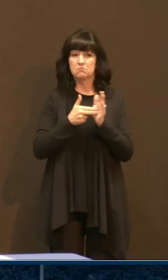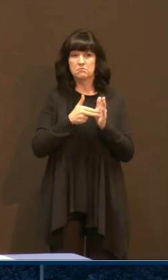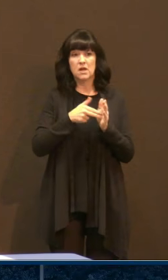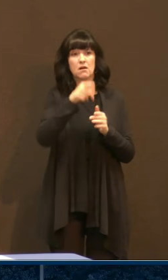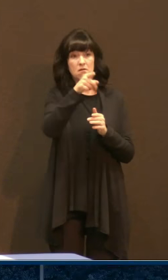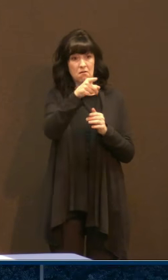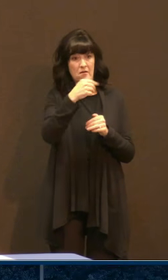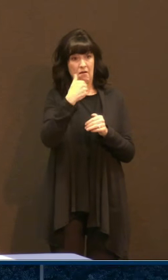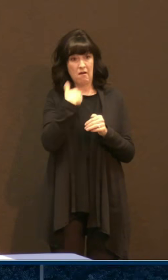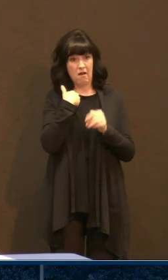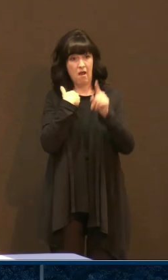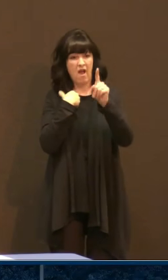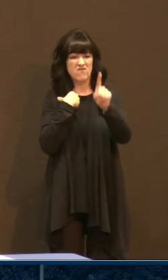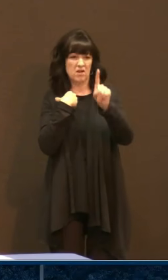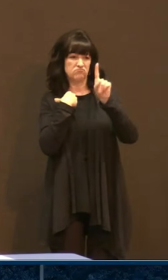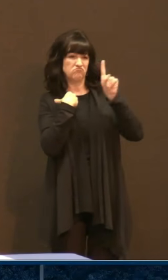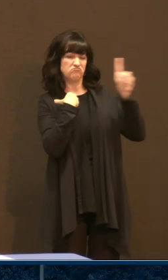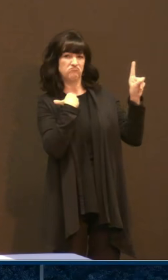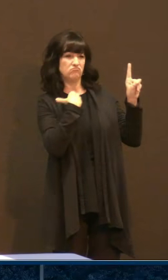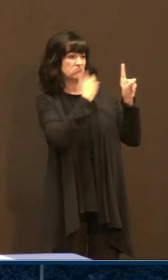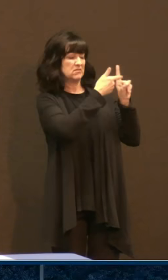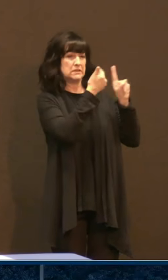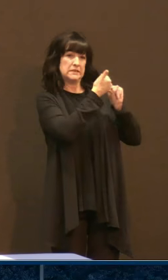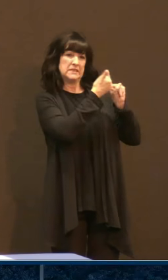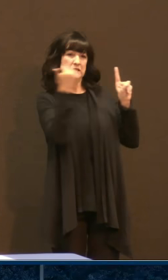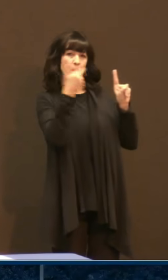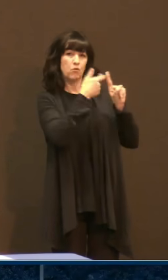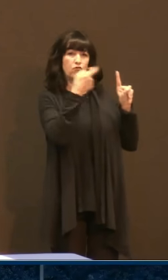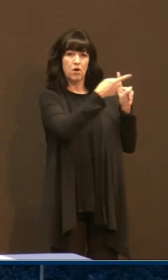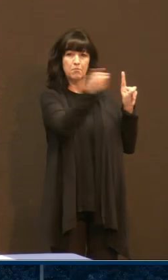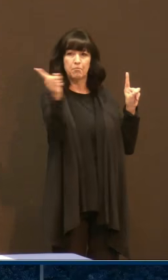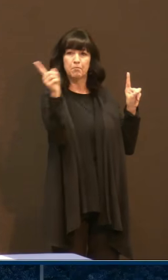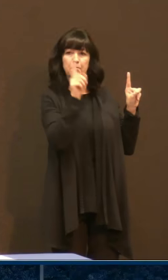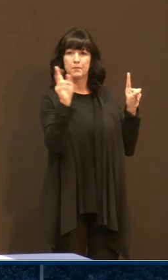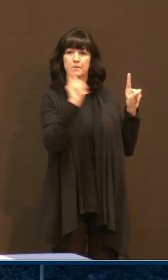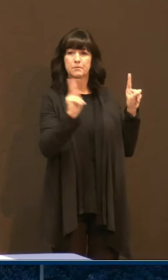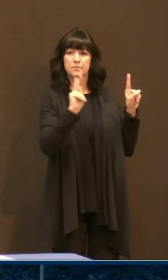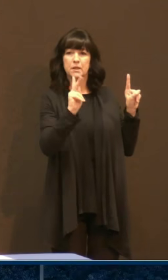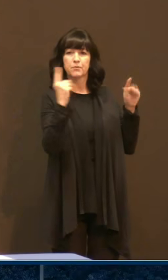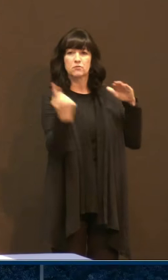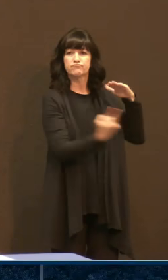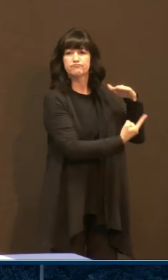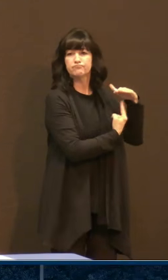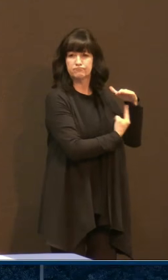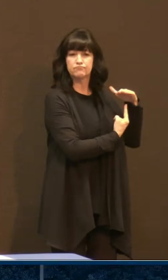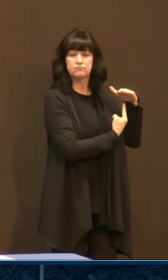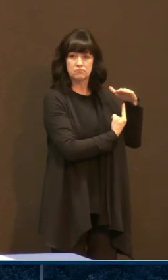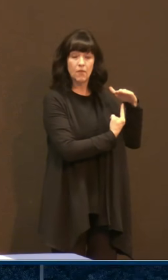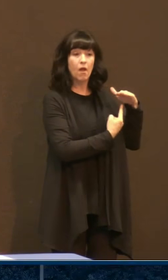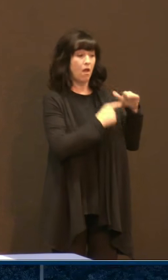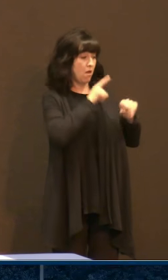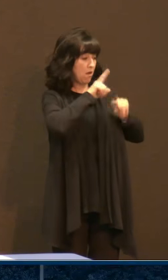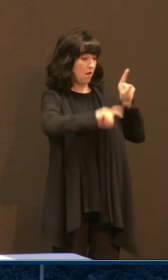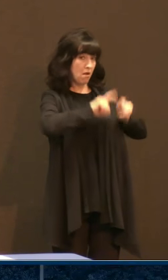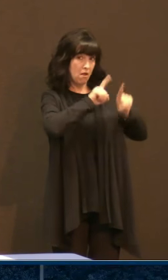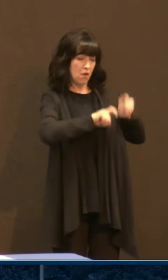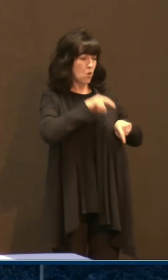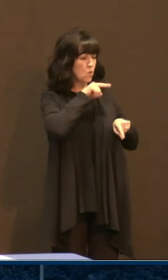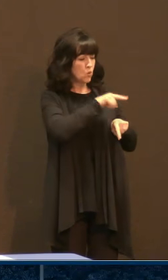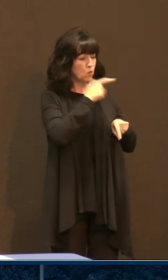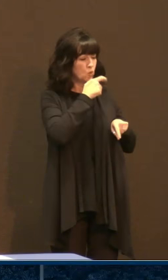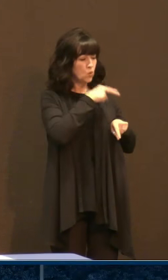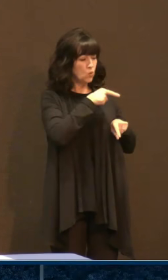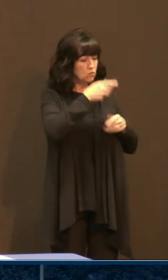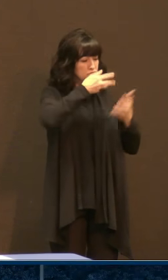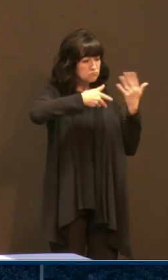we learn that, then we can help understand who they've been in contact with and help them be in quarantine